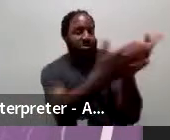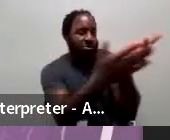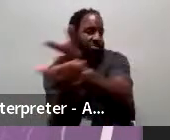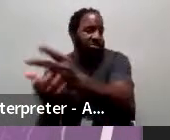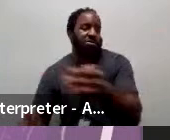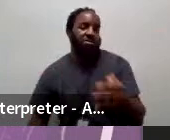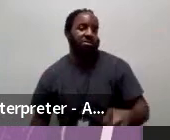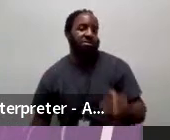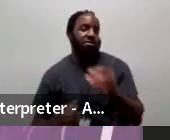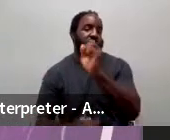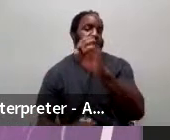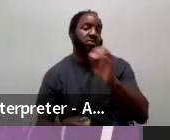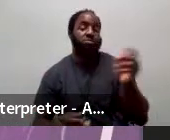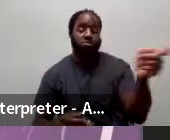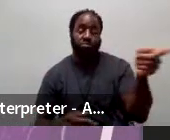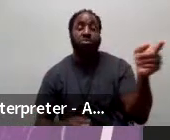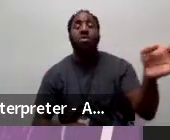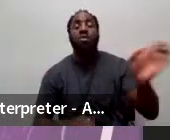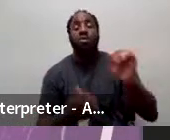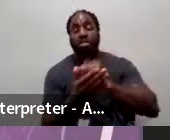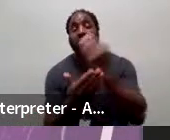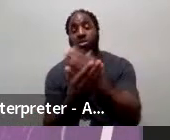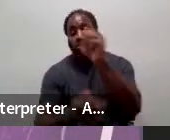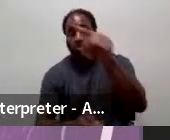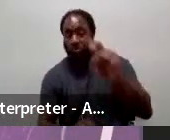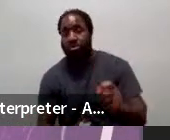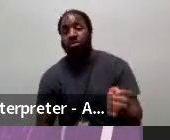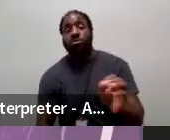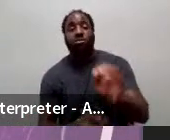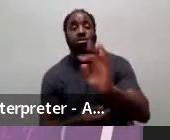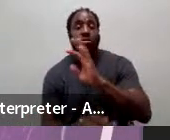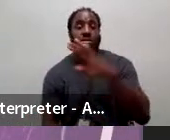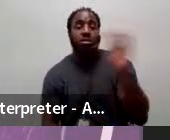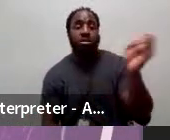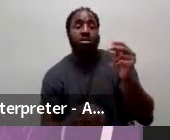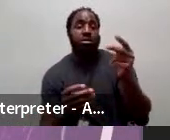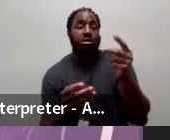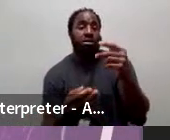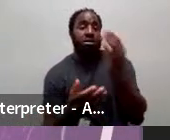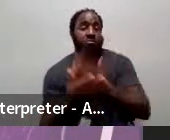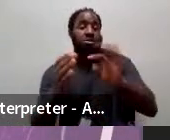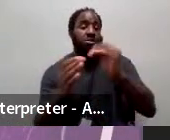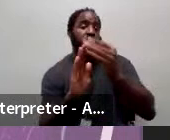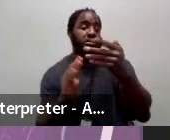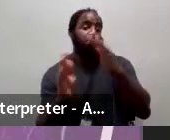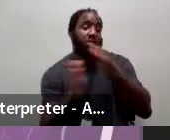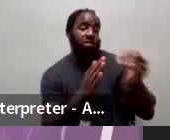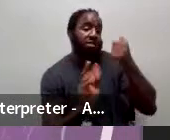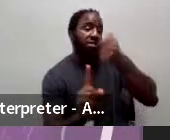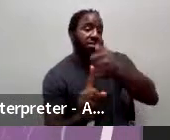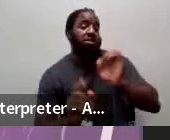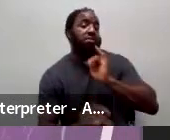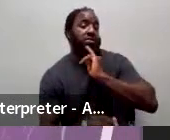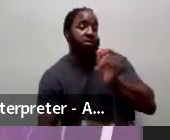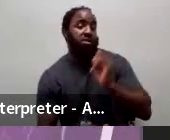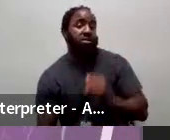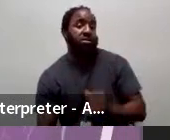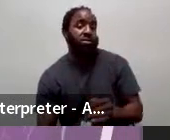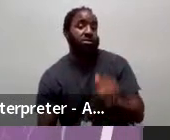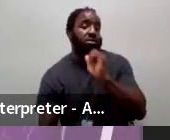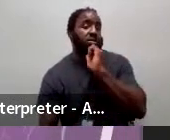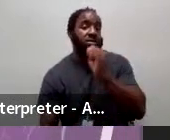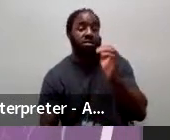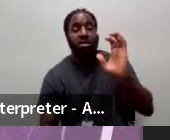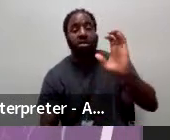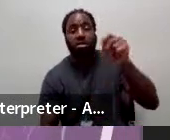Yes, that's a good question. The Department of City Planning itself is not a